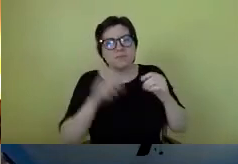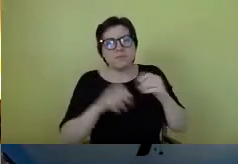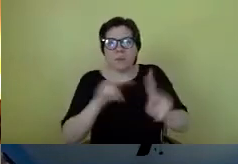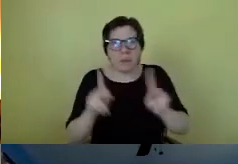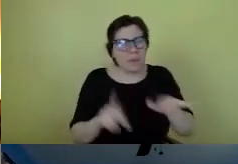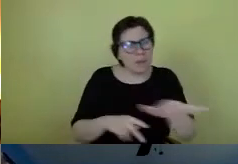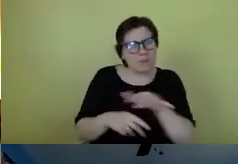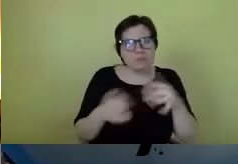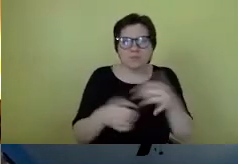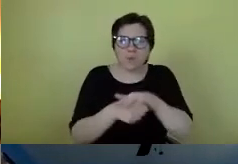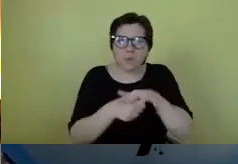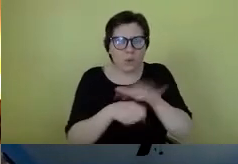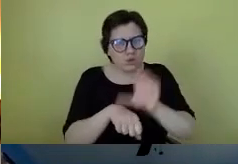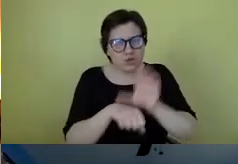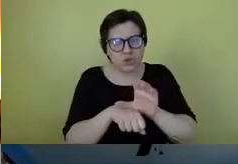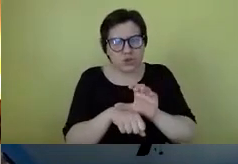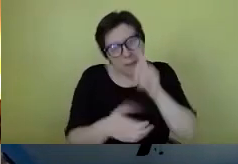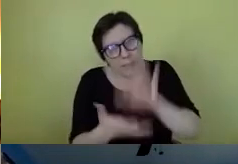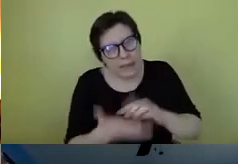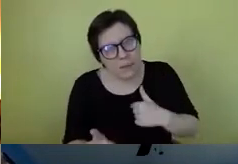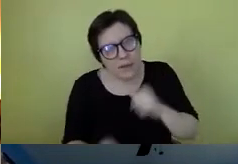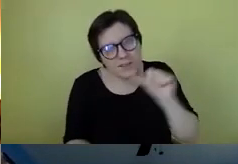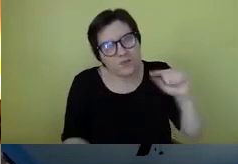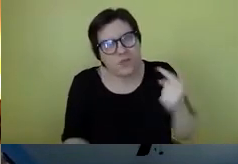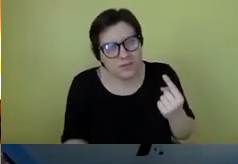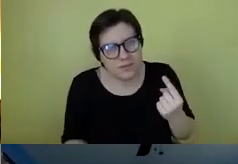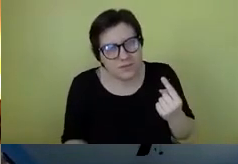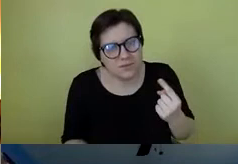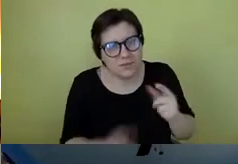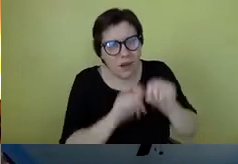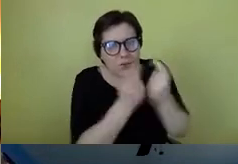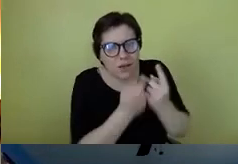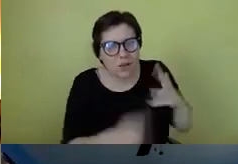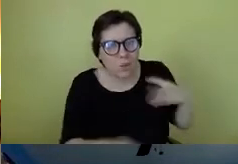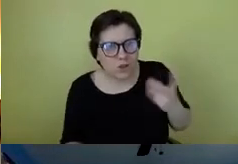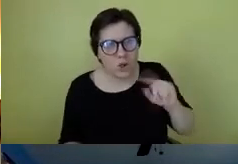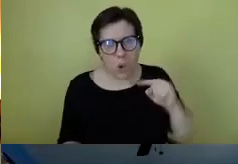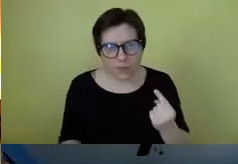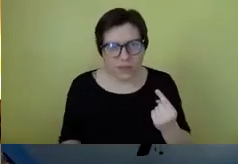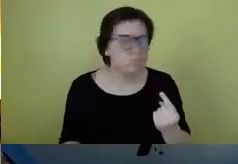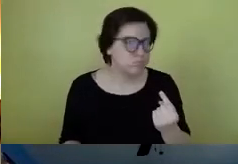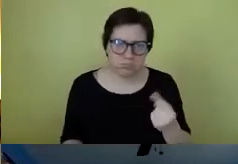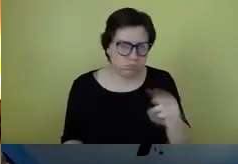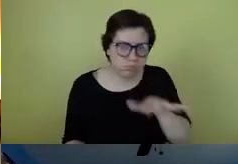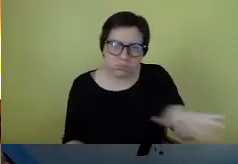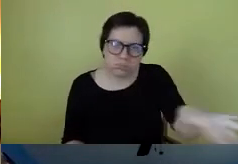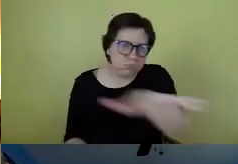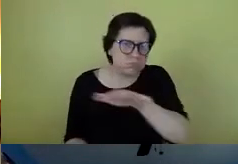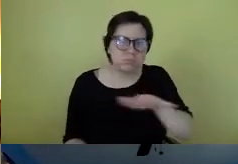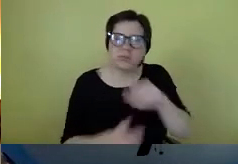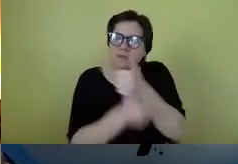of this local church. And believe me, it's not just the Archdiocese of Washington. It's, you know, every